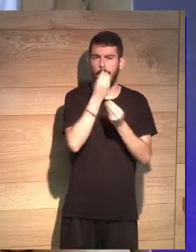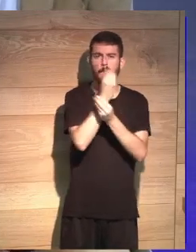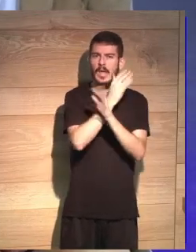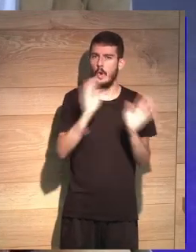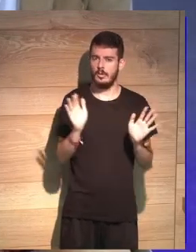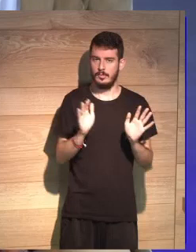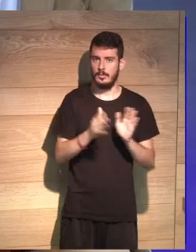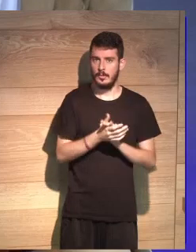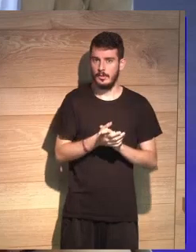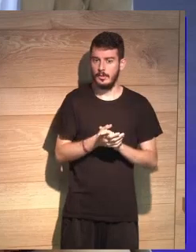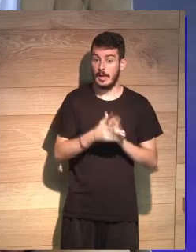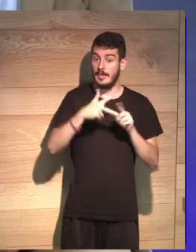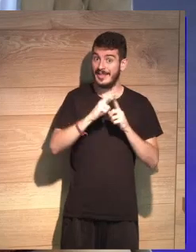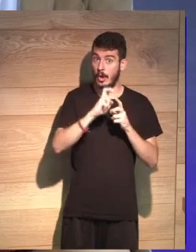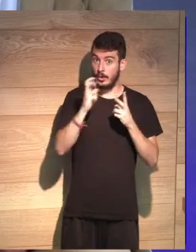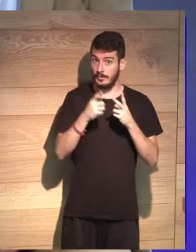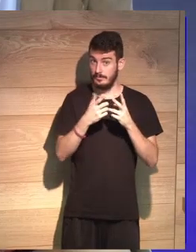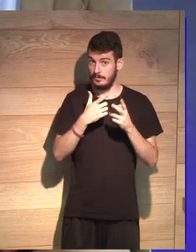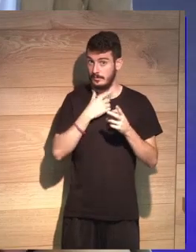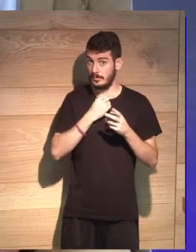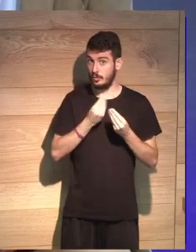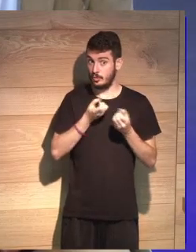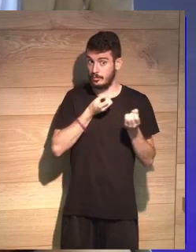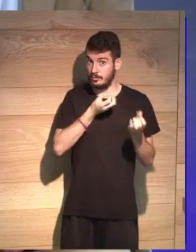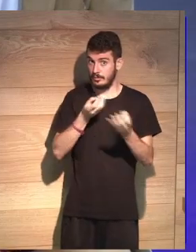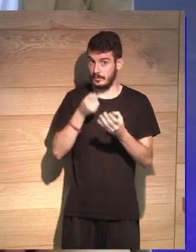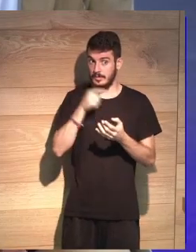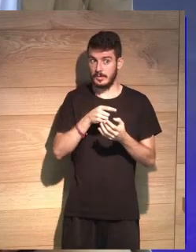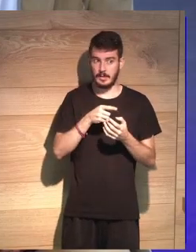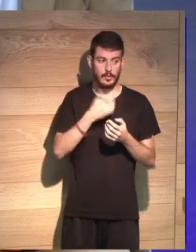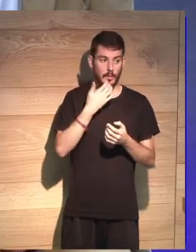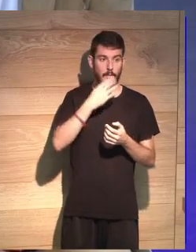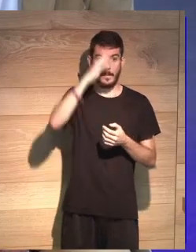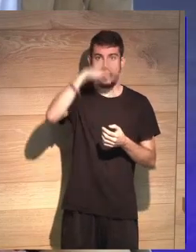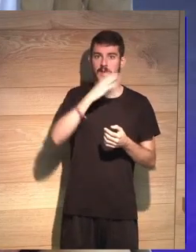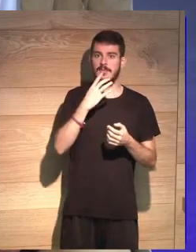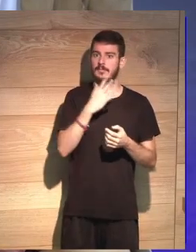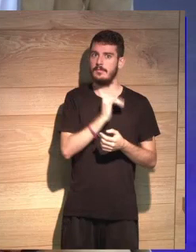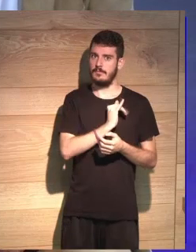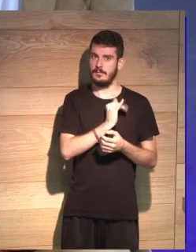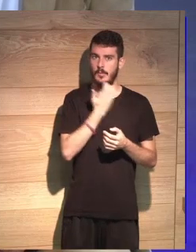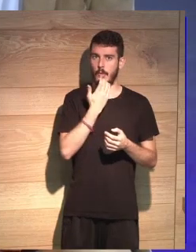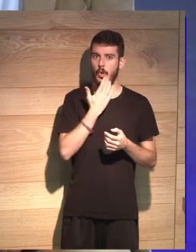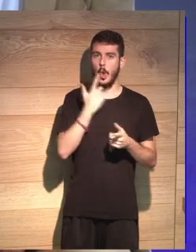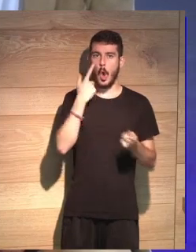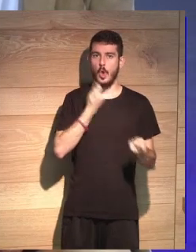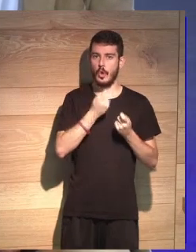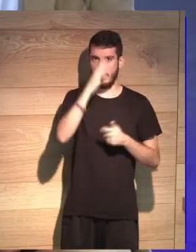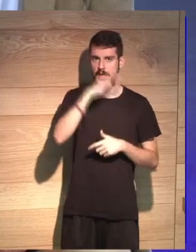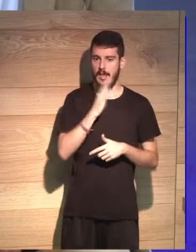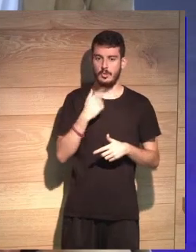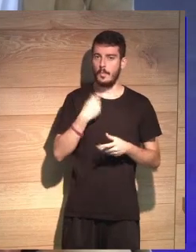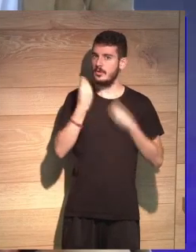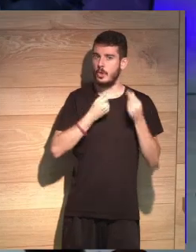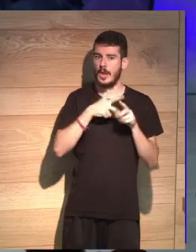We always say that common sense is the best tool. Another tool that we also like is available to parents, which